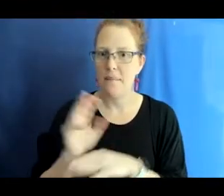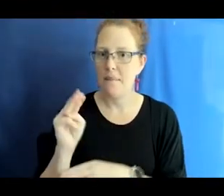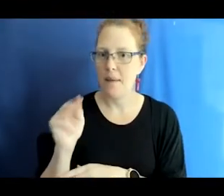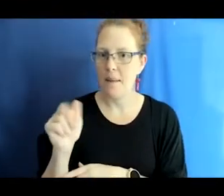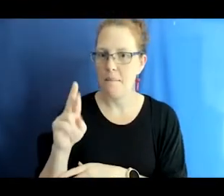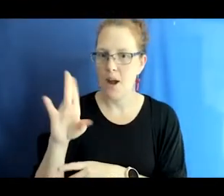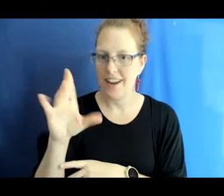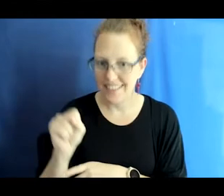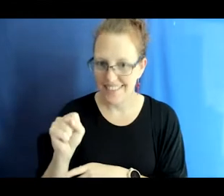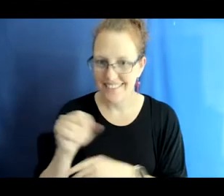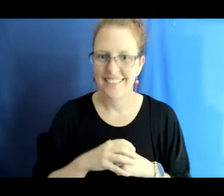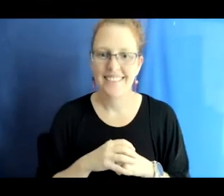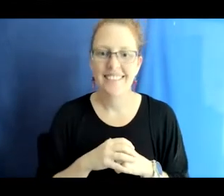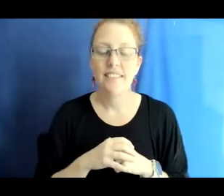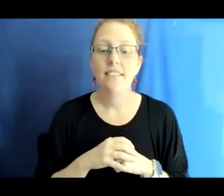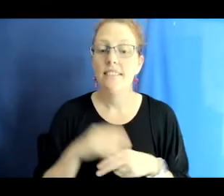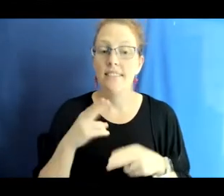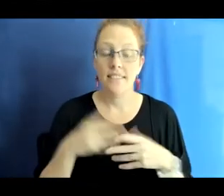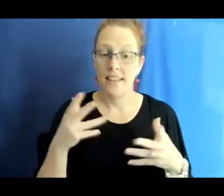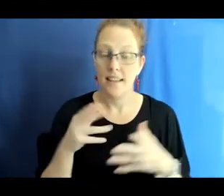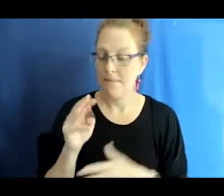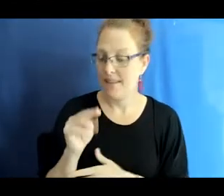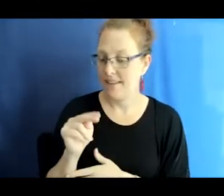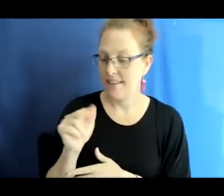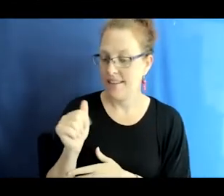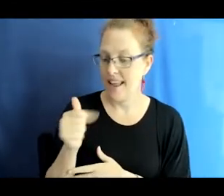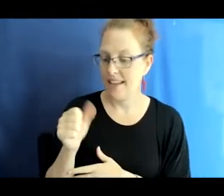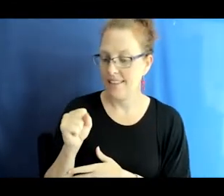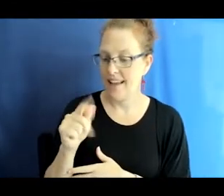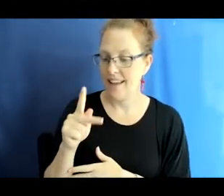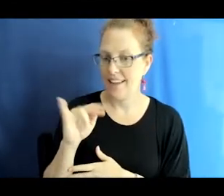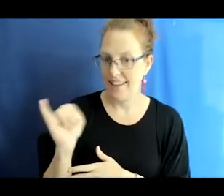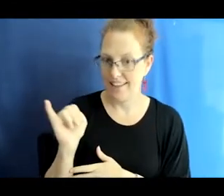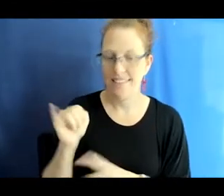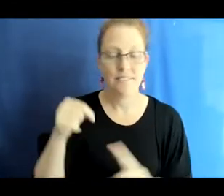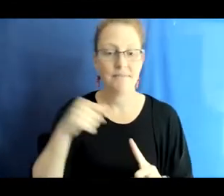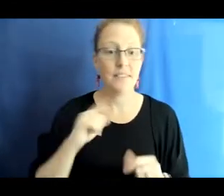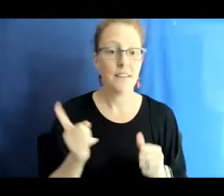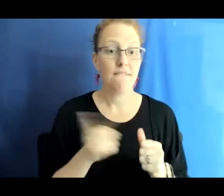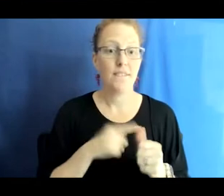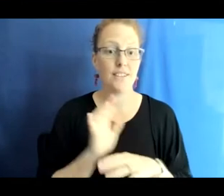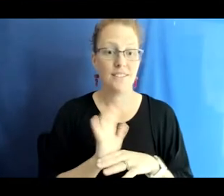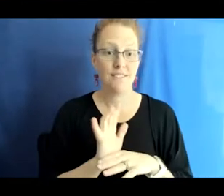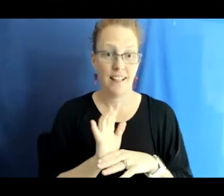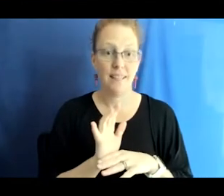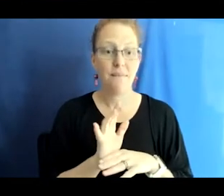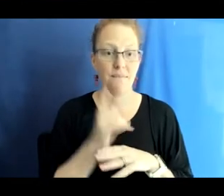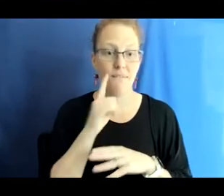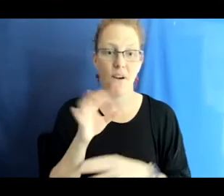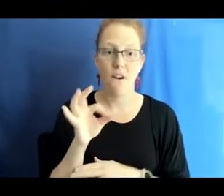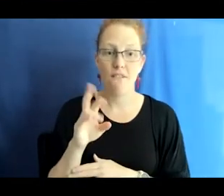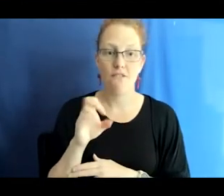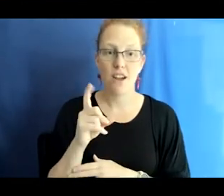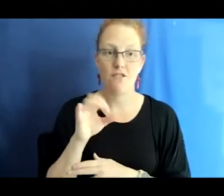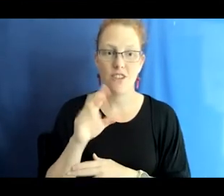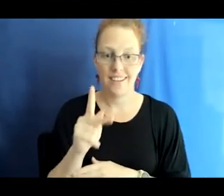Nagasaki. This is Fredrik's first documentary film, having made a name for himself through his love of genre and horror films. He